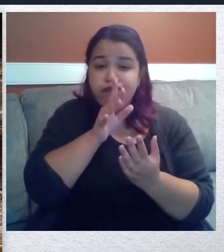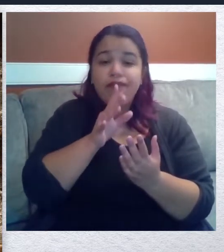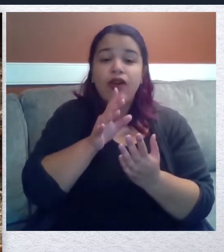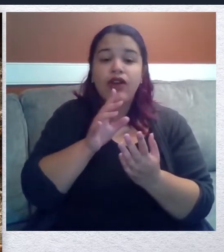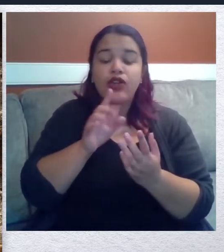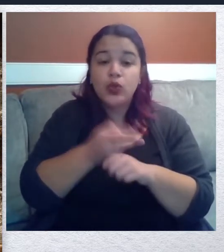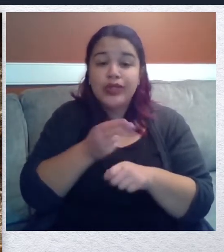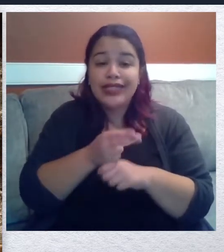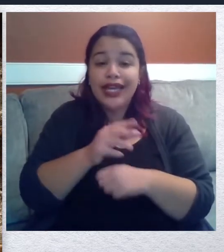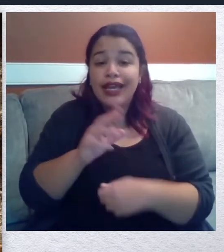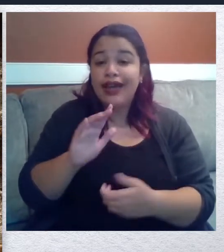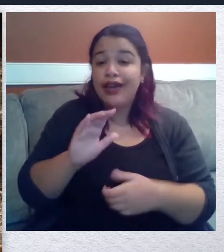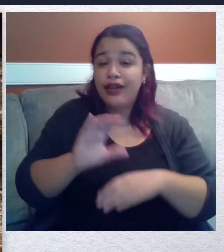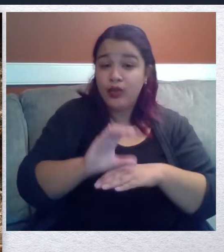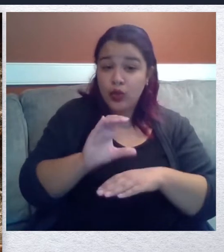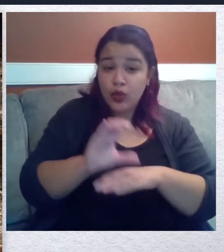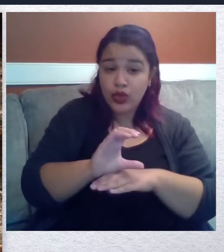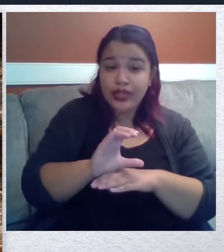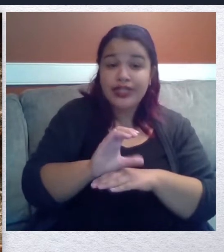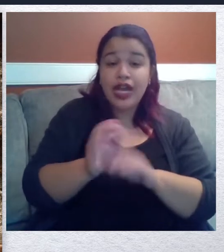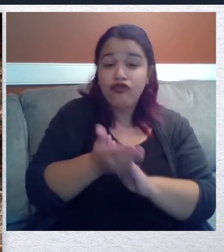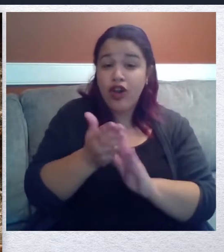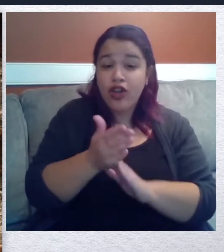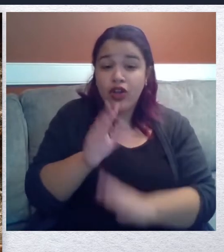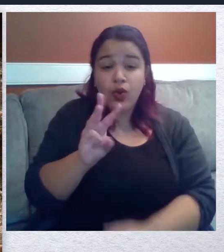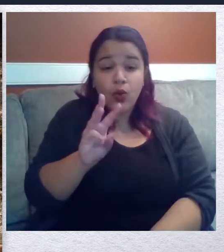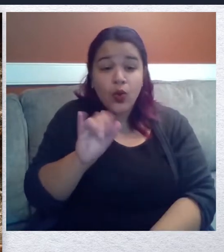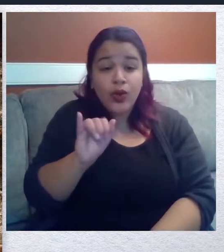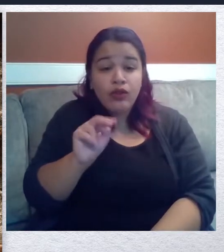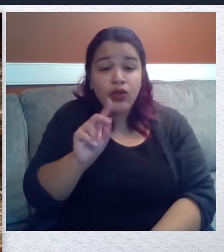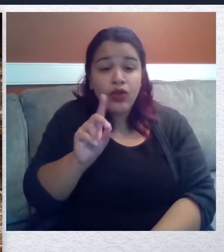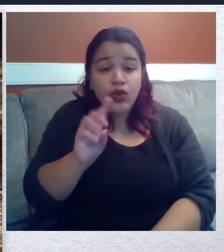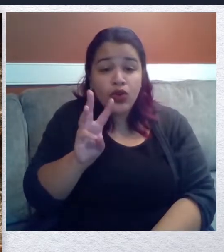iOS, Android, or the web.